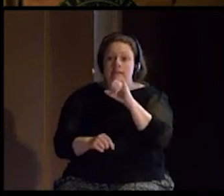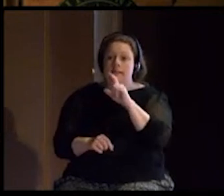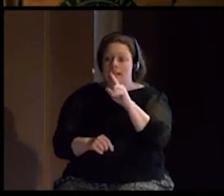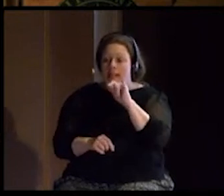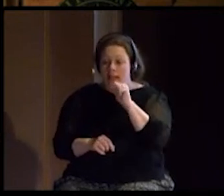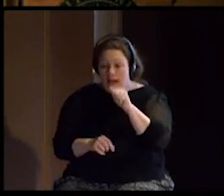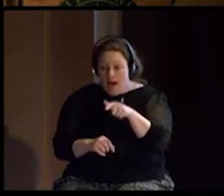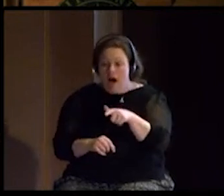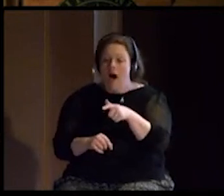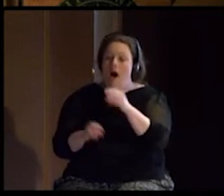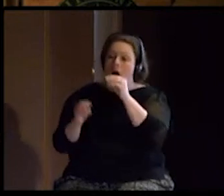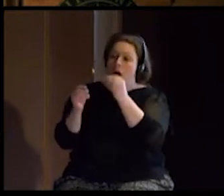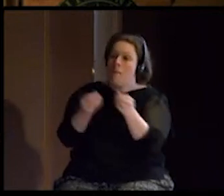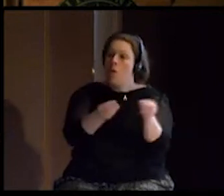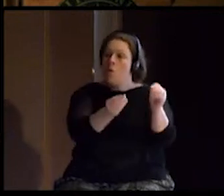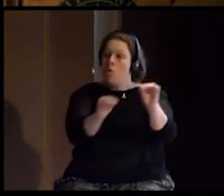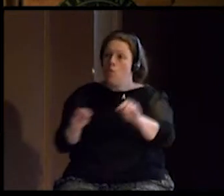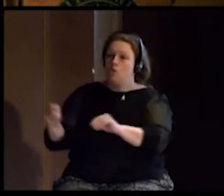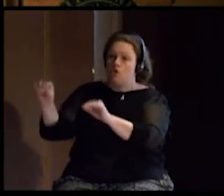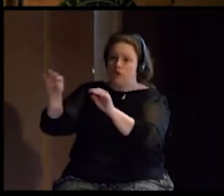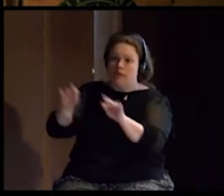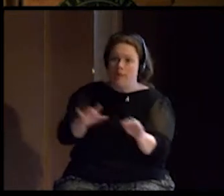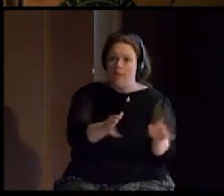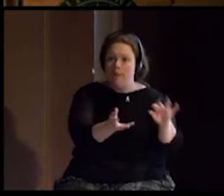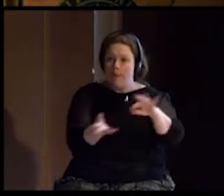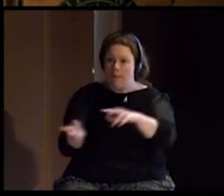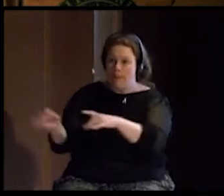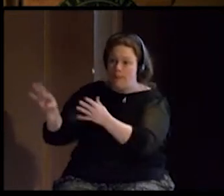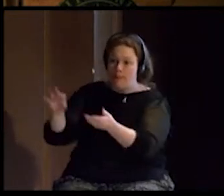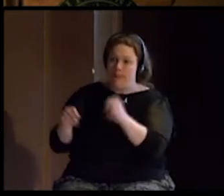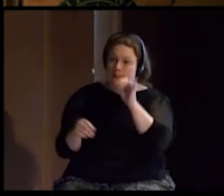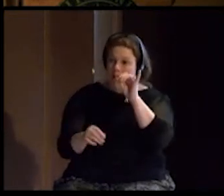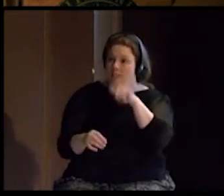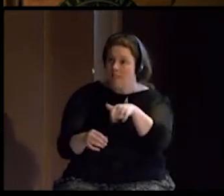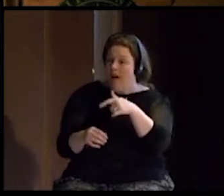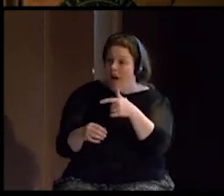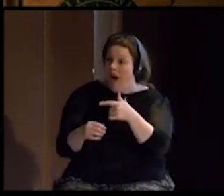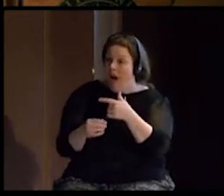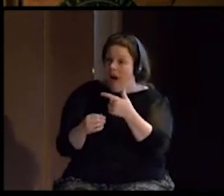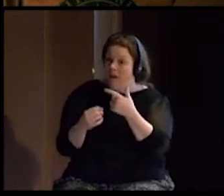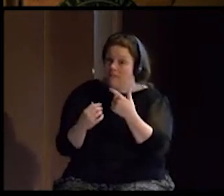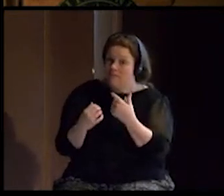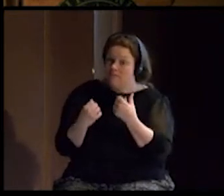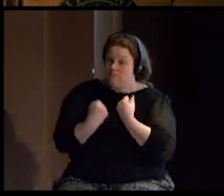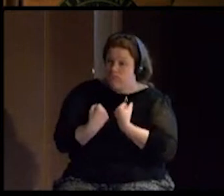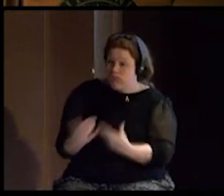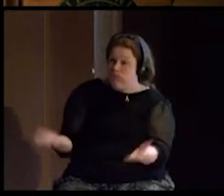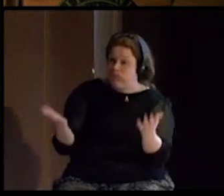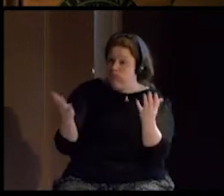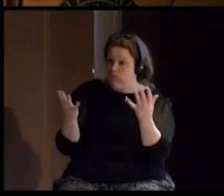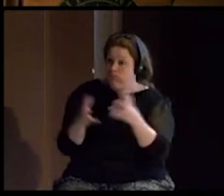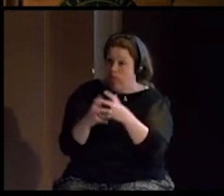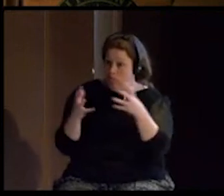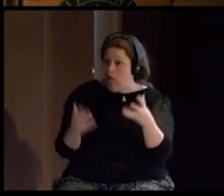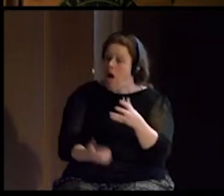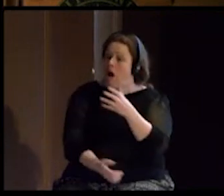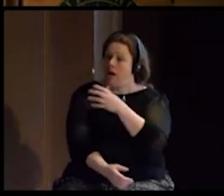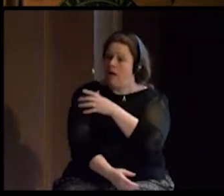remove sediments. And that energetic cost, as you may imagine,